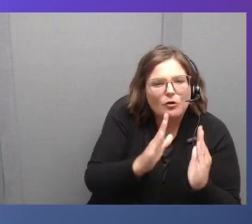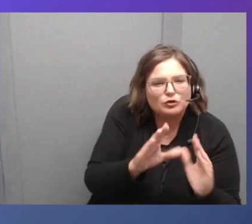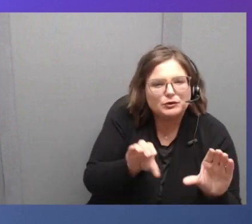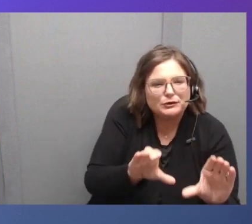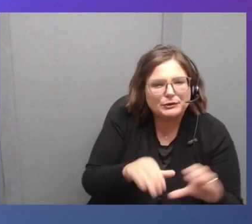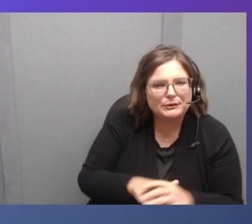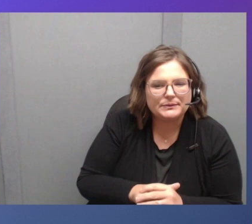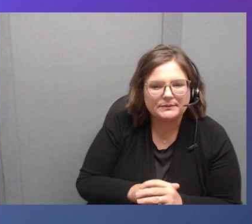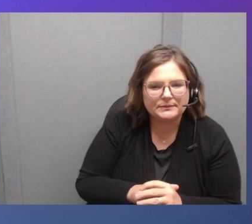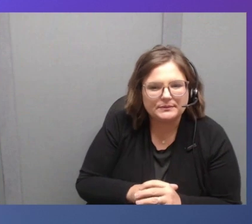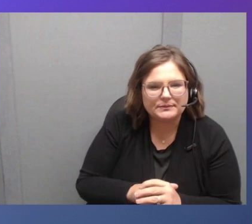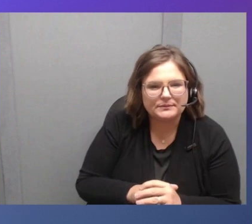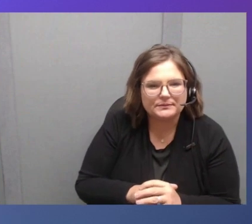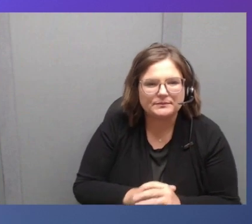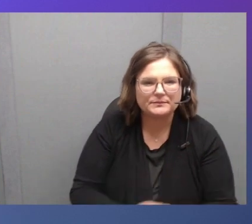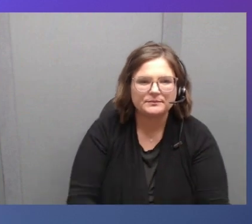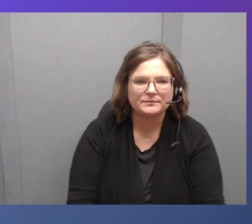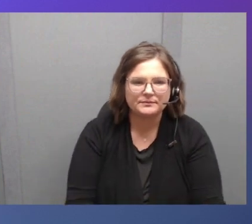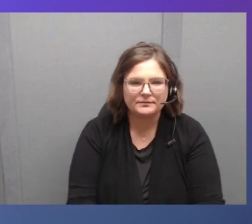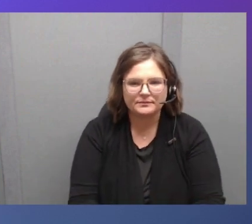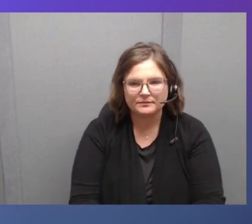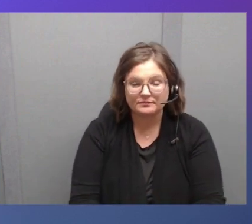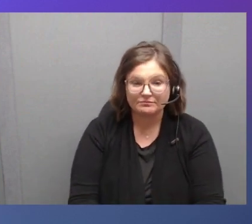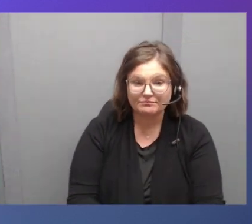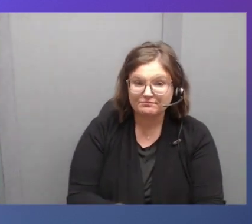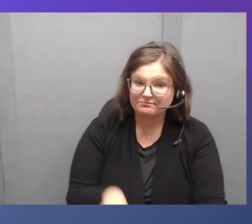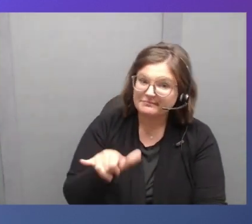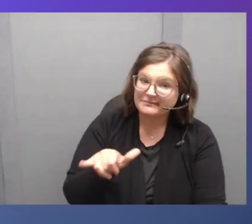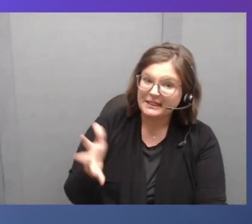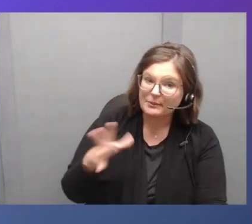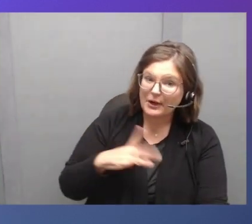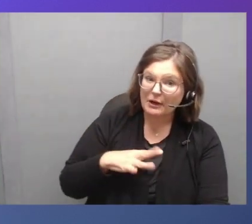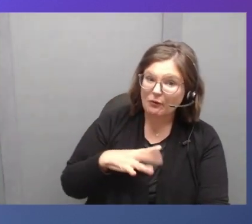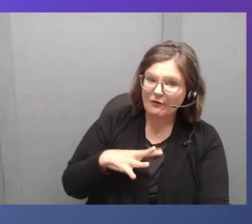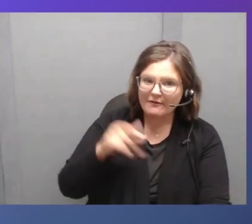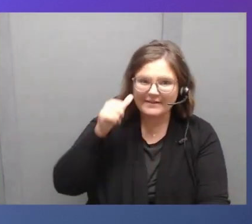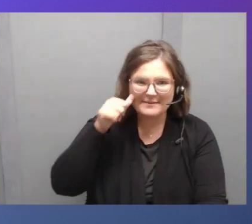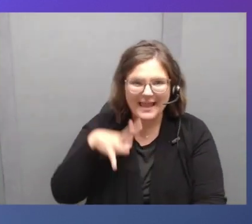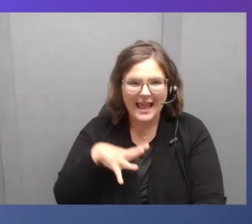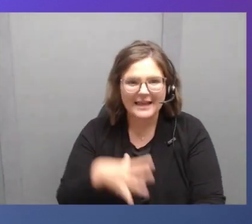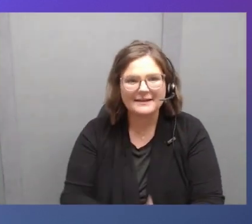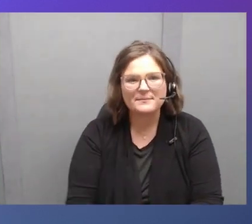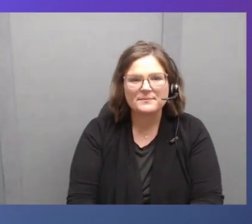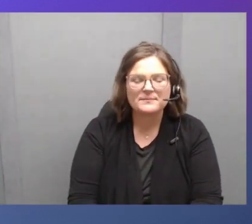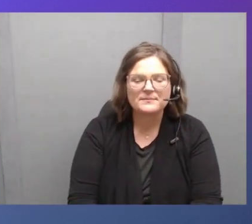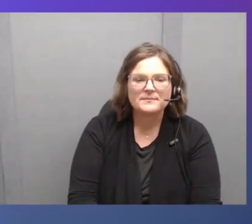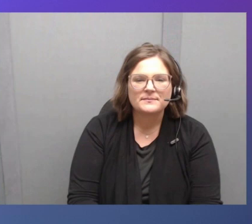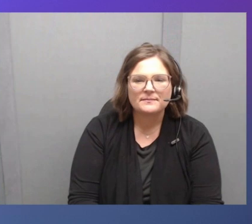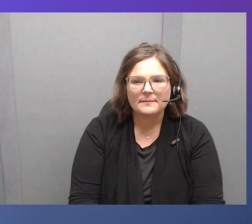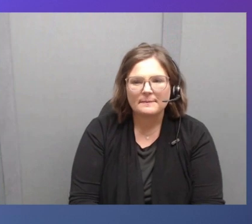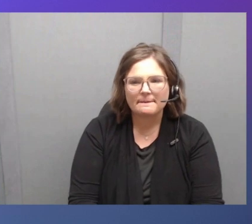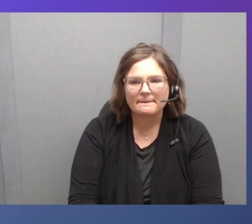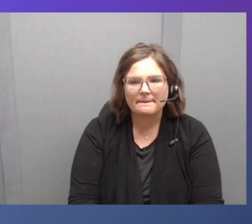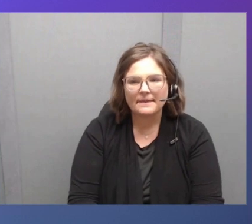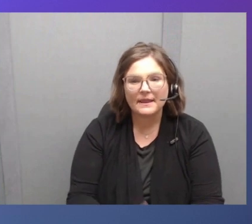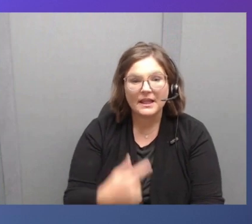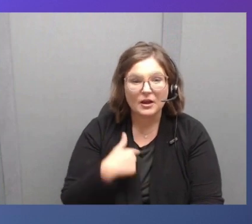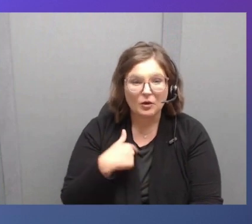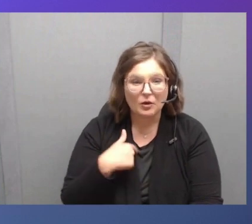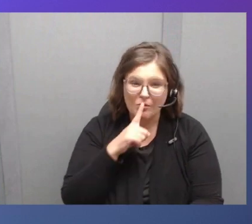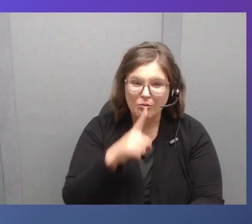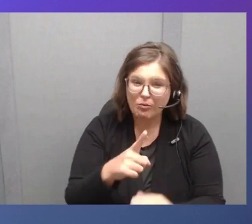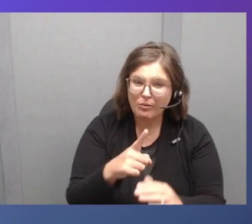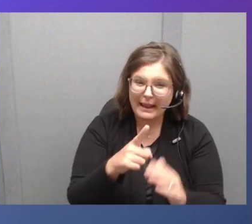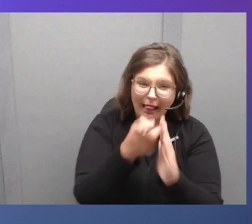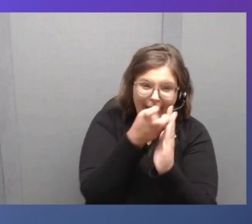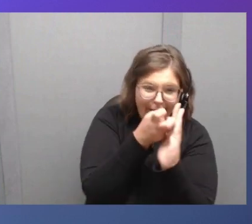man. But I got to say, we're kind of starting to get into the weeds a little bit, and I'd like to pull this out for just a brief second.